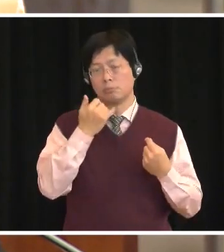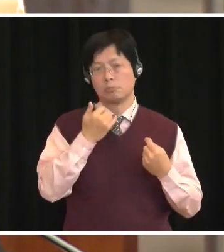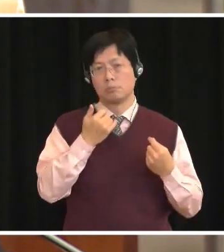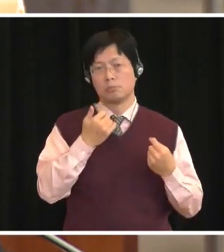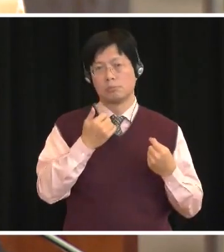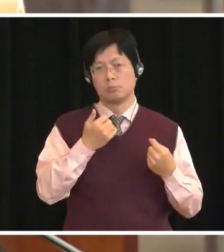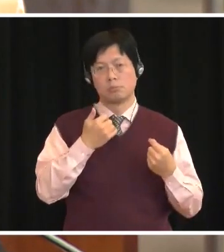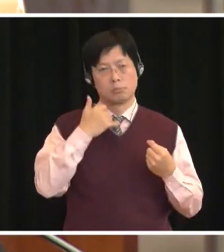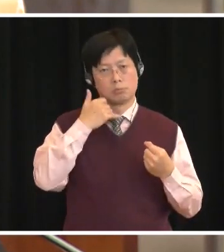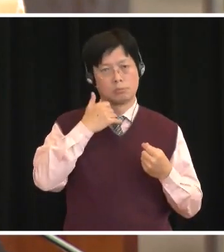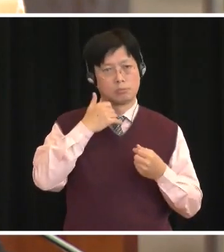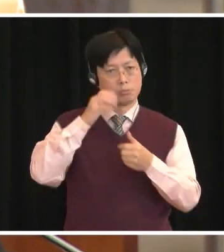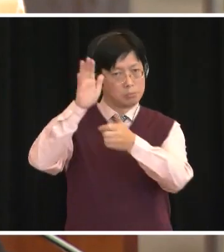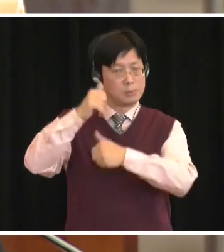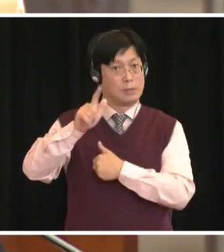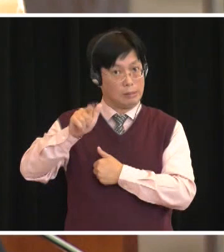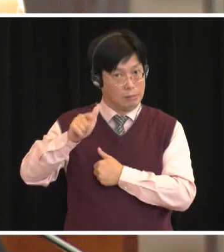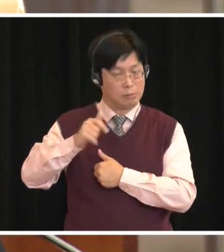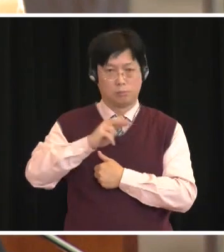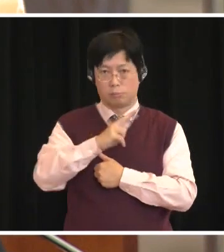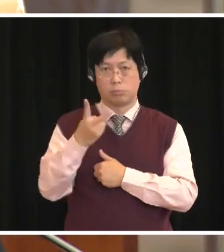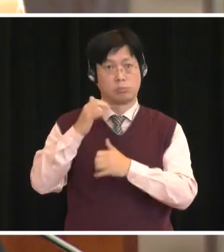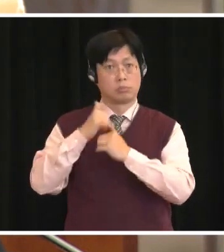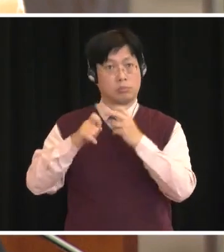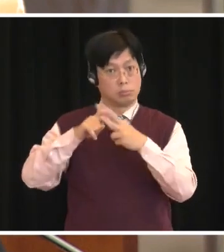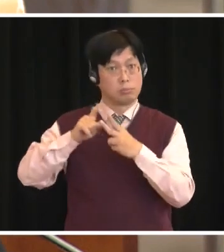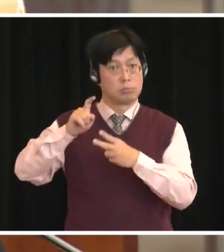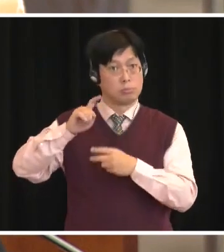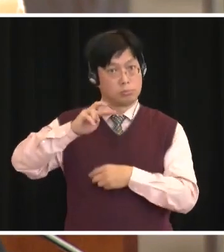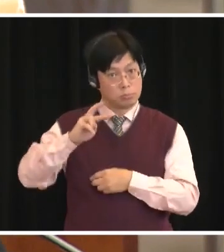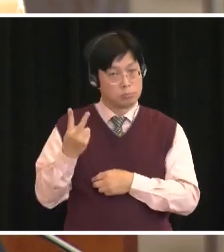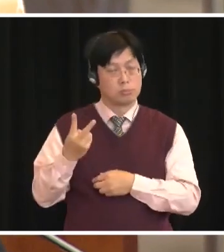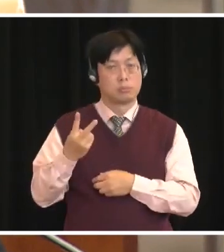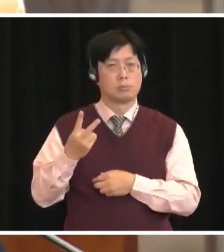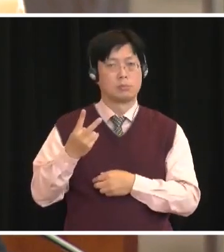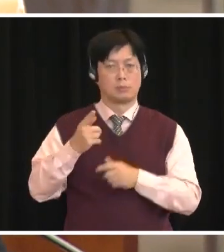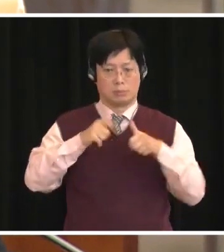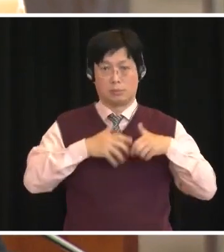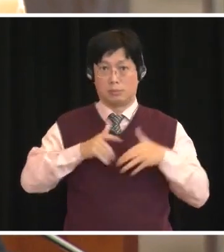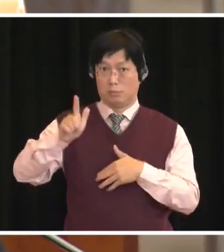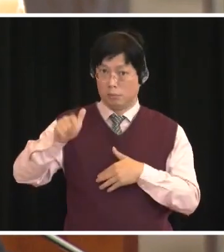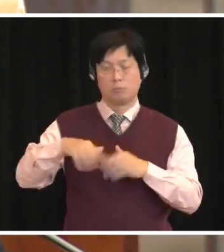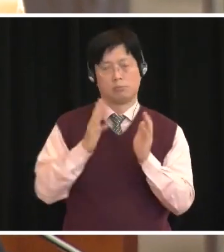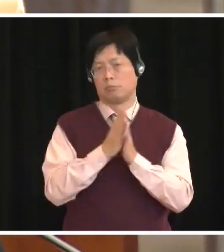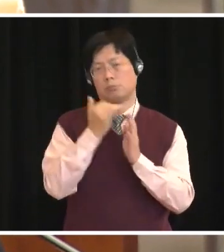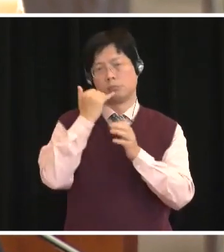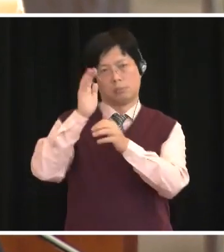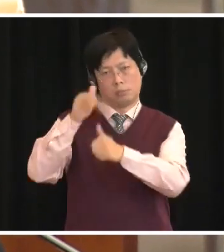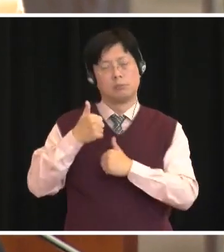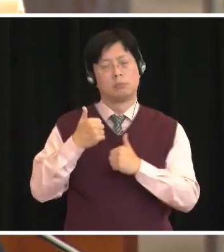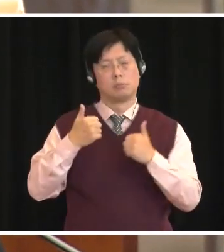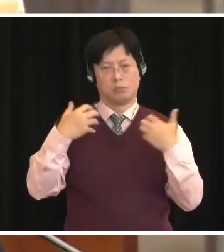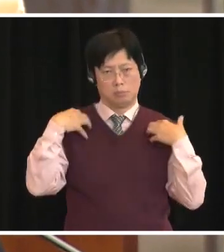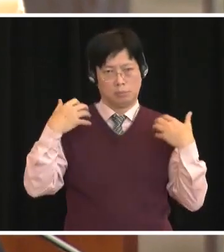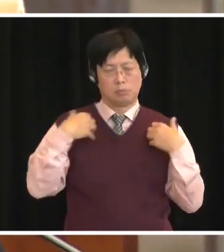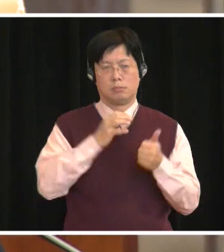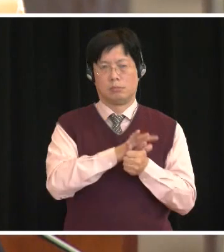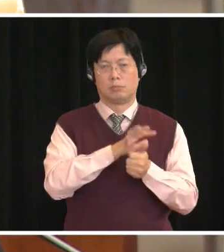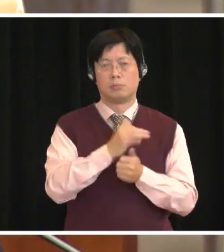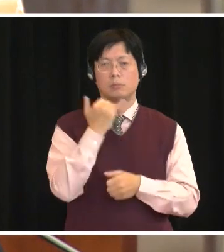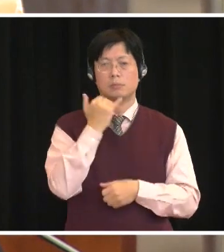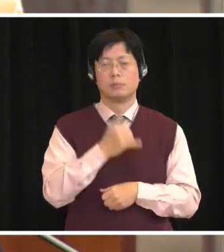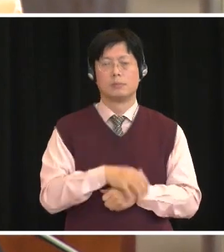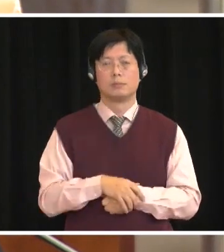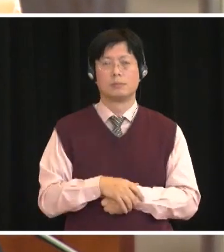Foundation. If the child or juvenile doesn't want to have a lawyer to help him, maybe a psychologist,